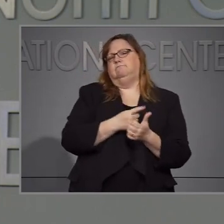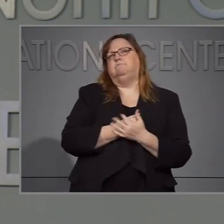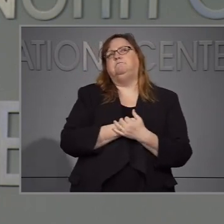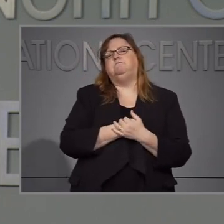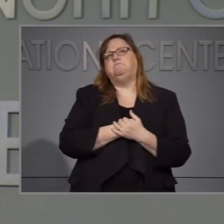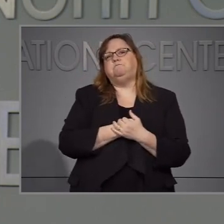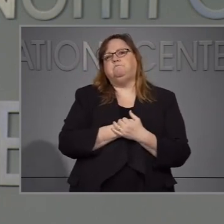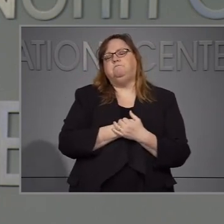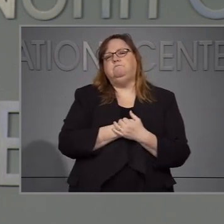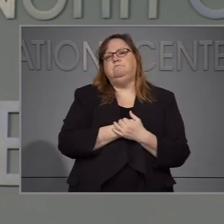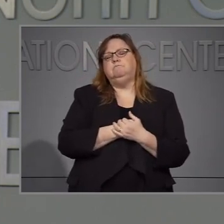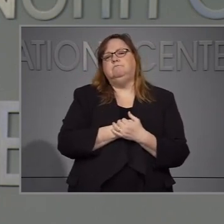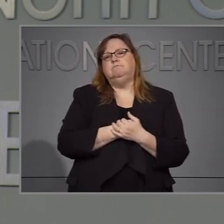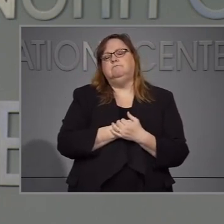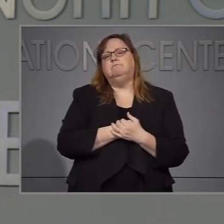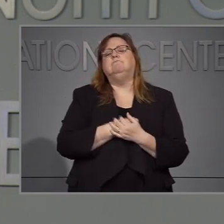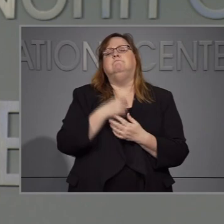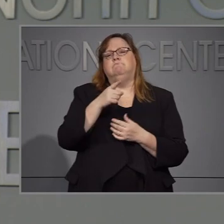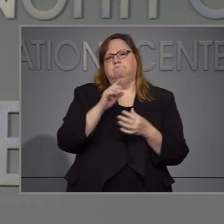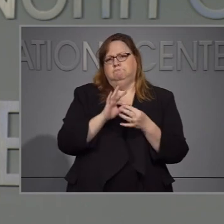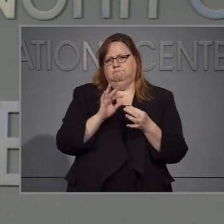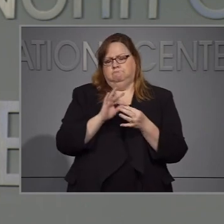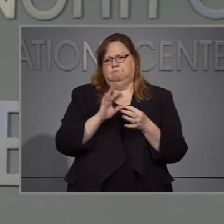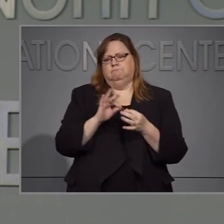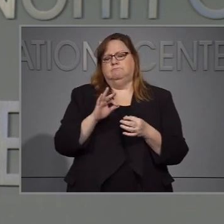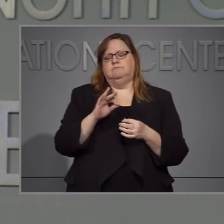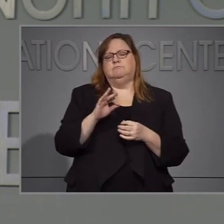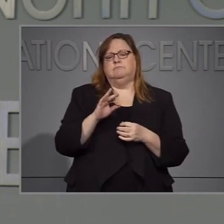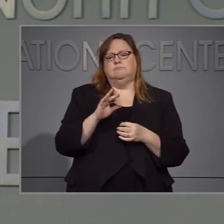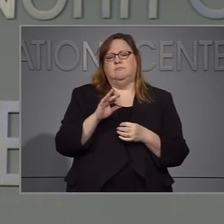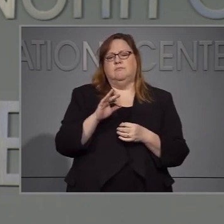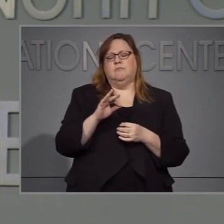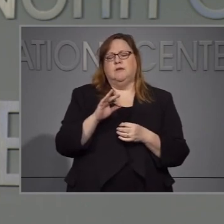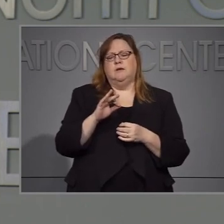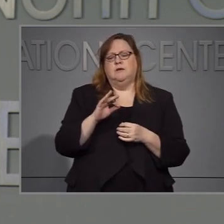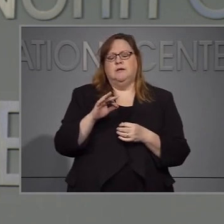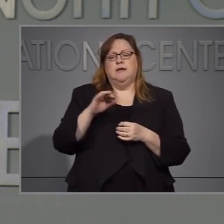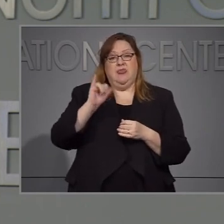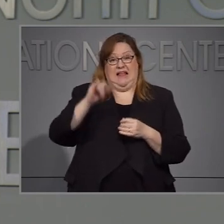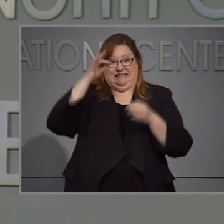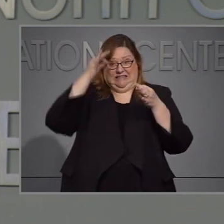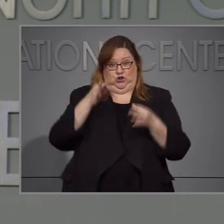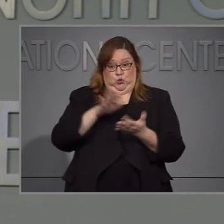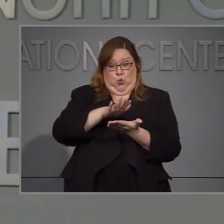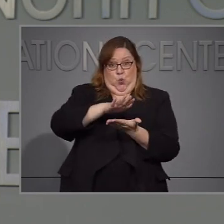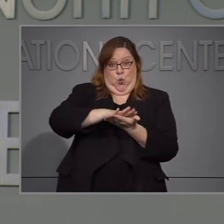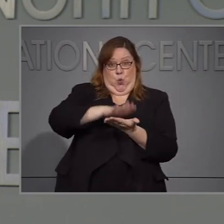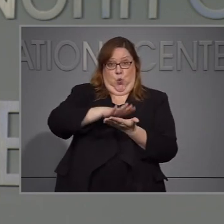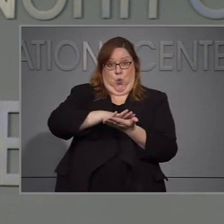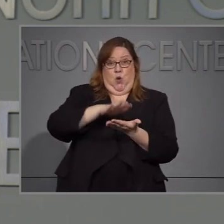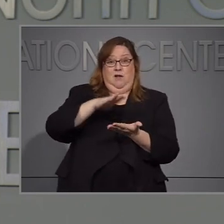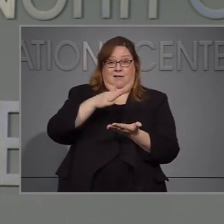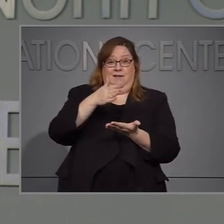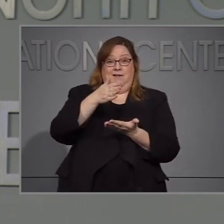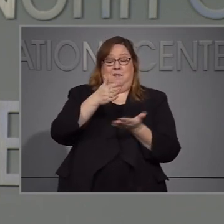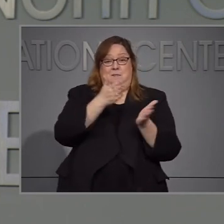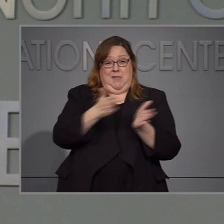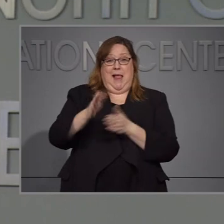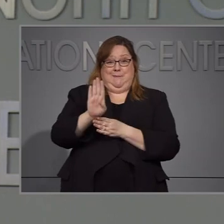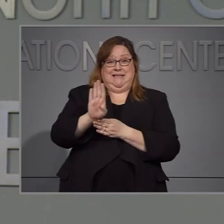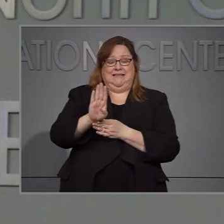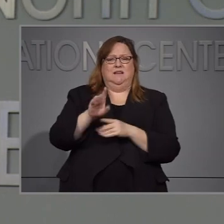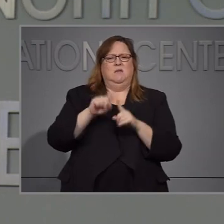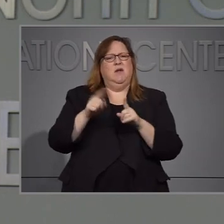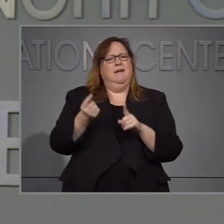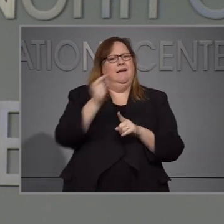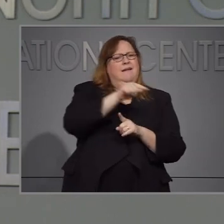it comes to the phase two, obviously it's being overshadowed a little bit today because of the decision on the schools. But what kind of deliberation